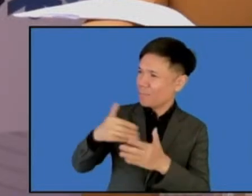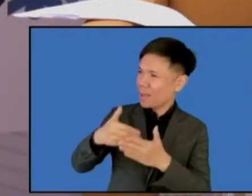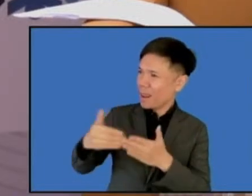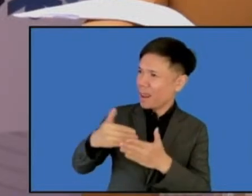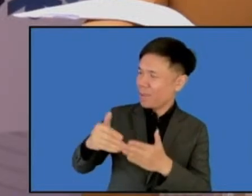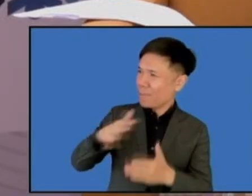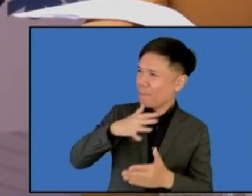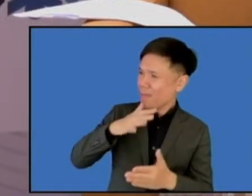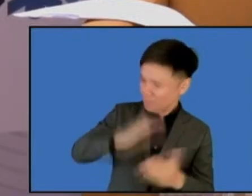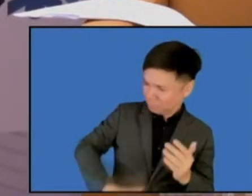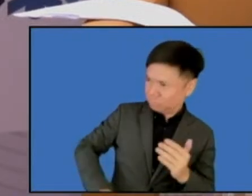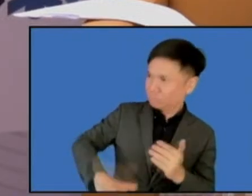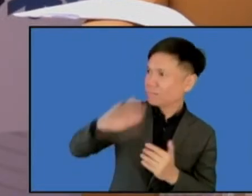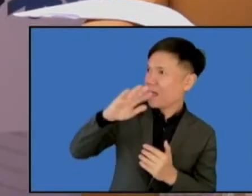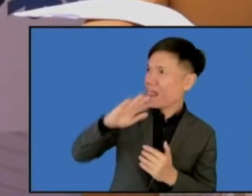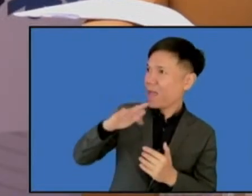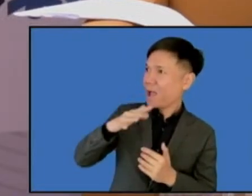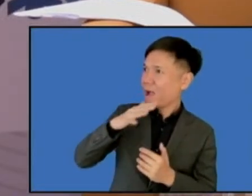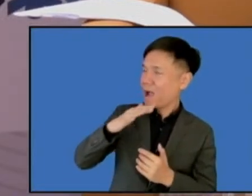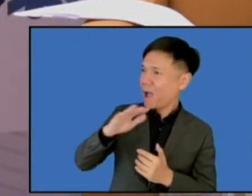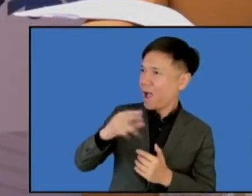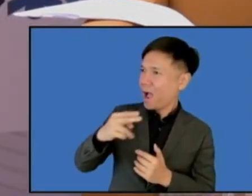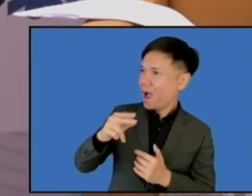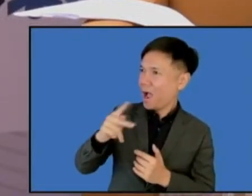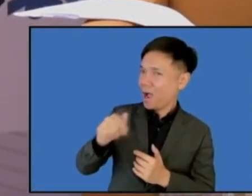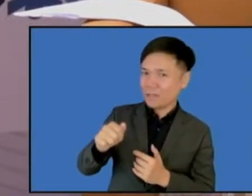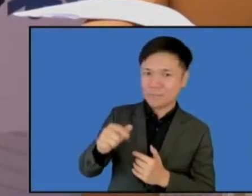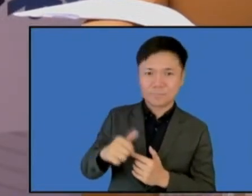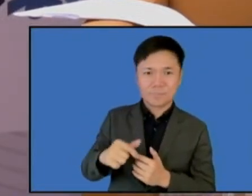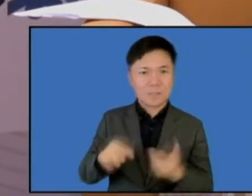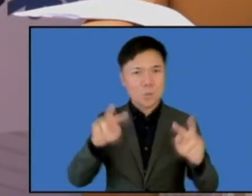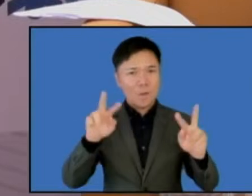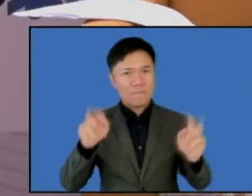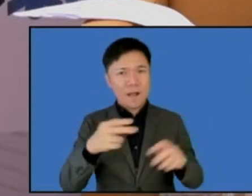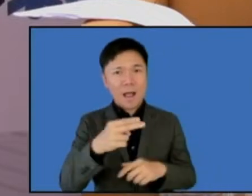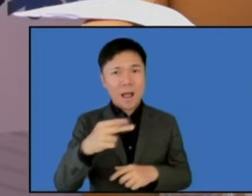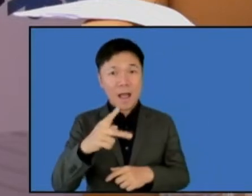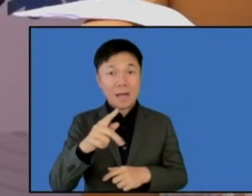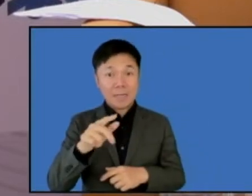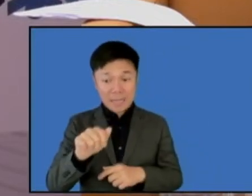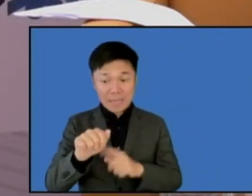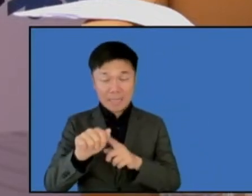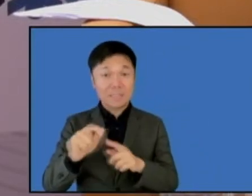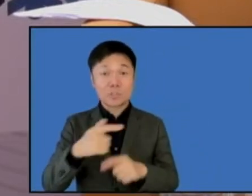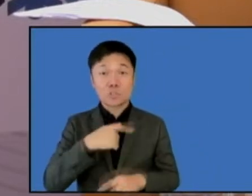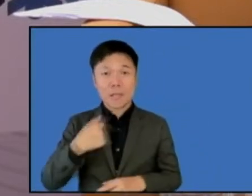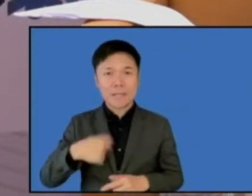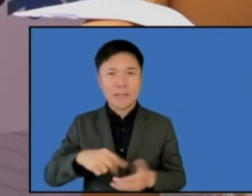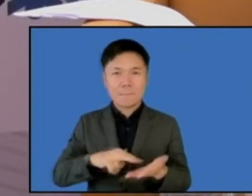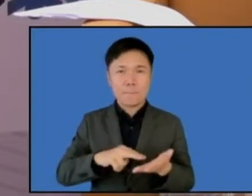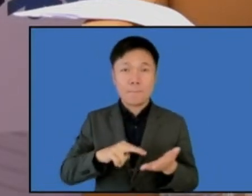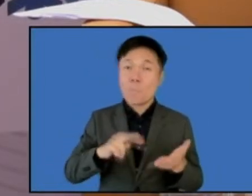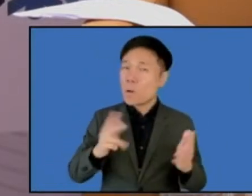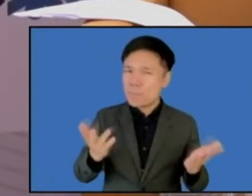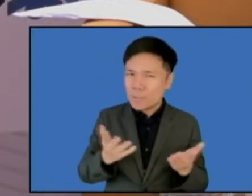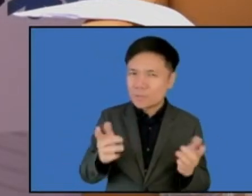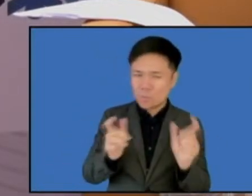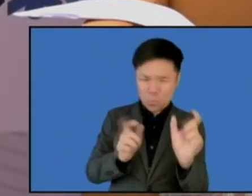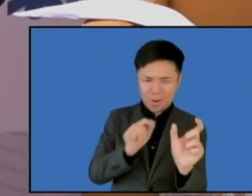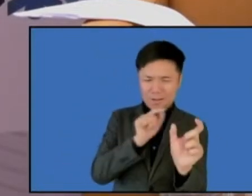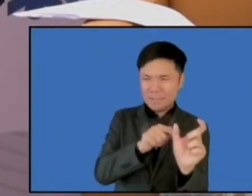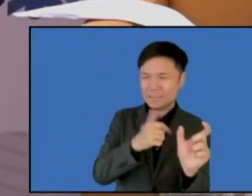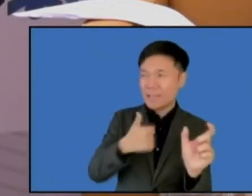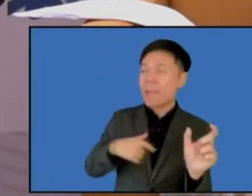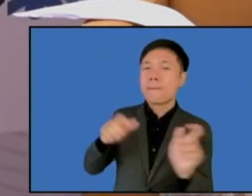jumping off from that, the term Hakka actually means guest people, people who don't really belong. Yeah. Now, of course, the term Hakka is given